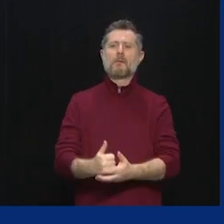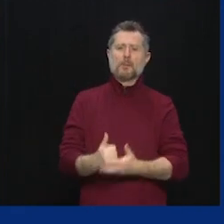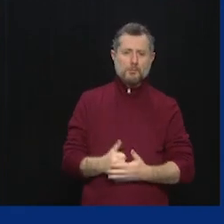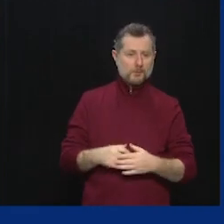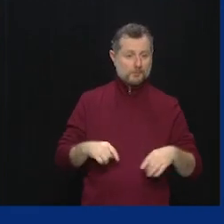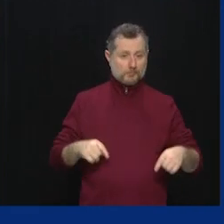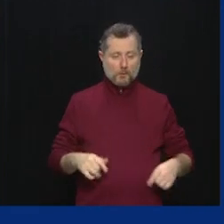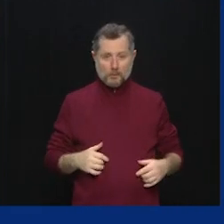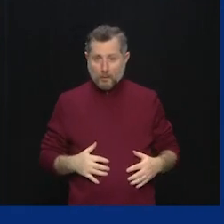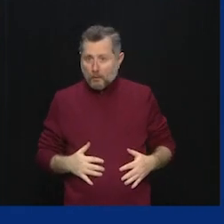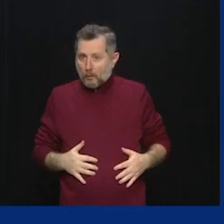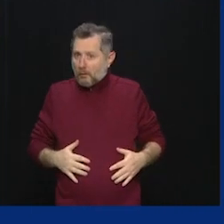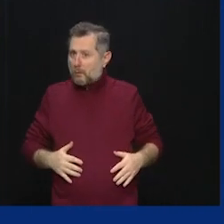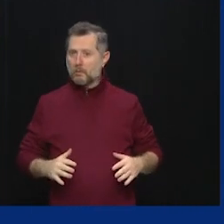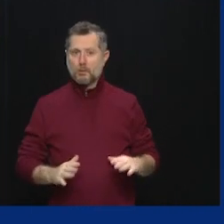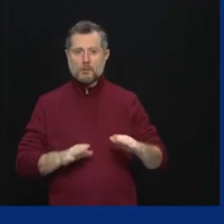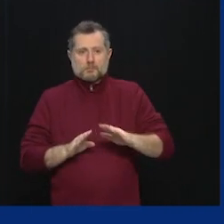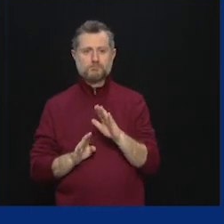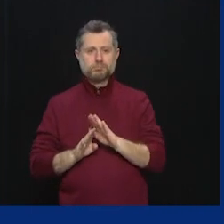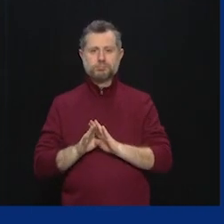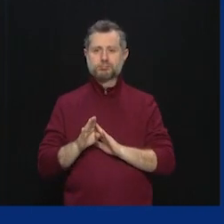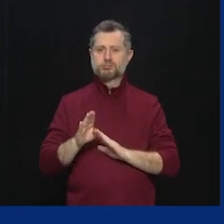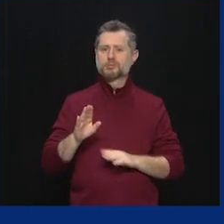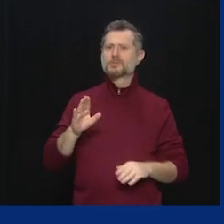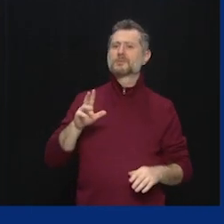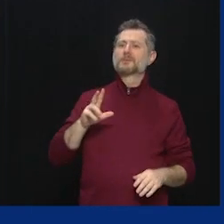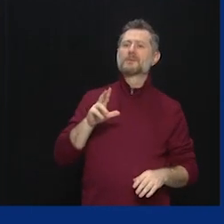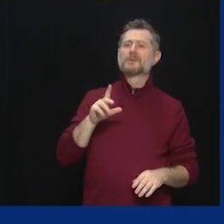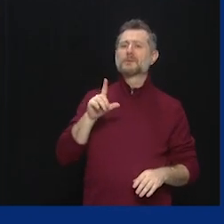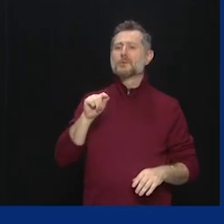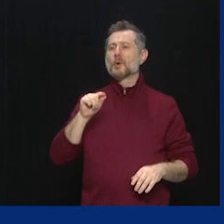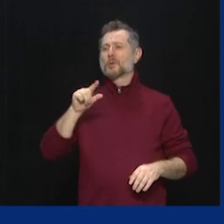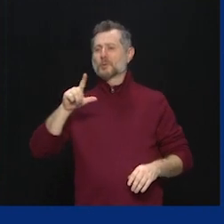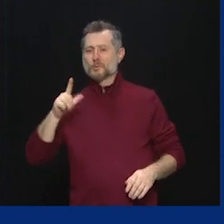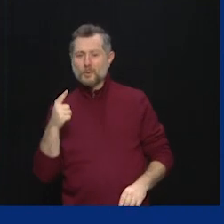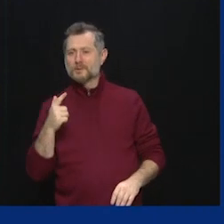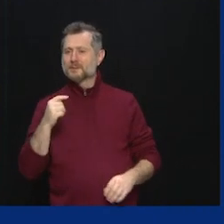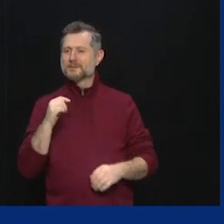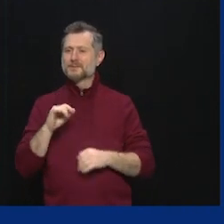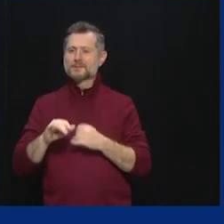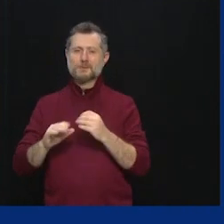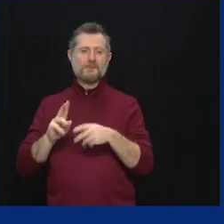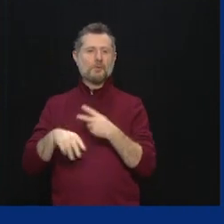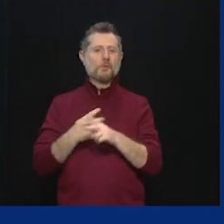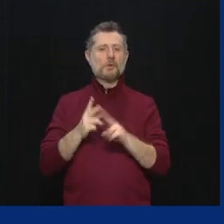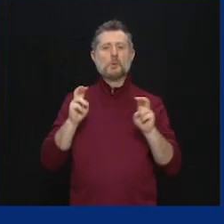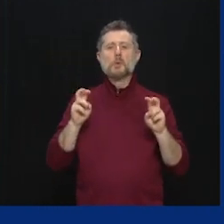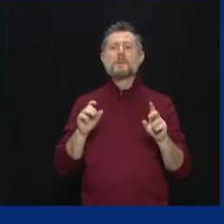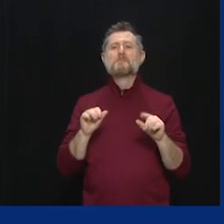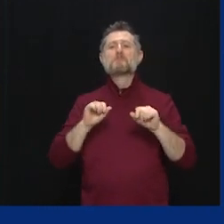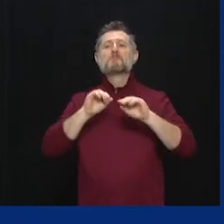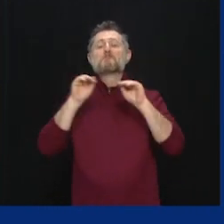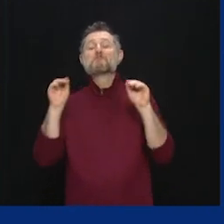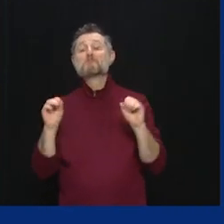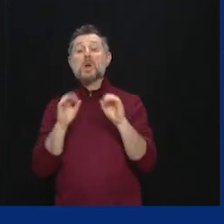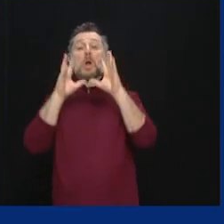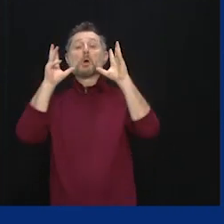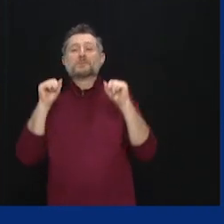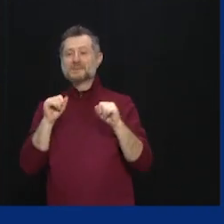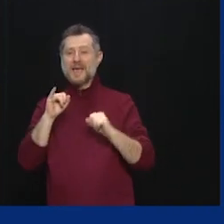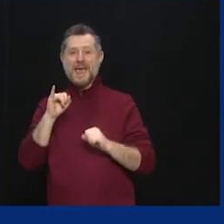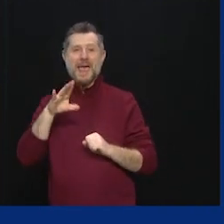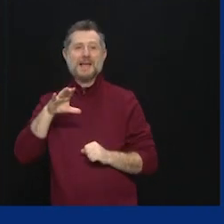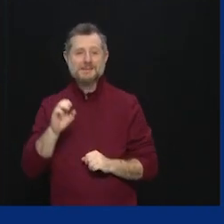2021 edition of Miracle on Ice. You are witnessing the Miracle on Ice right here because you got it done in